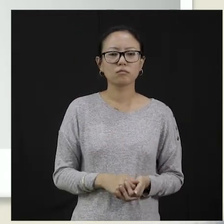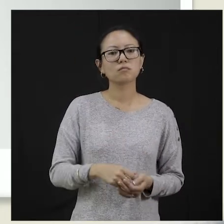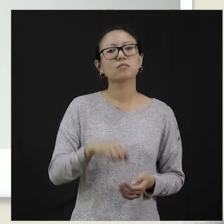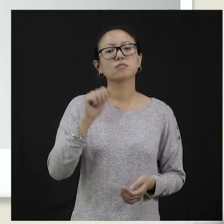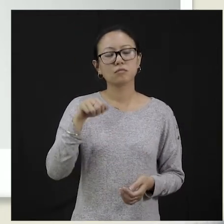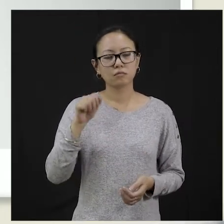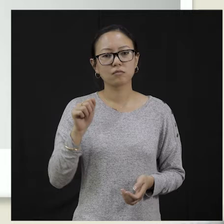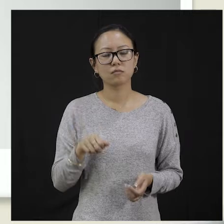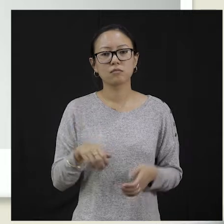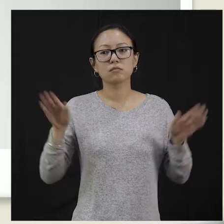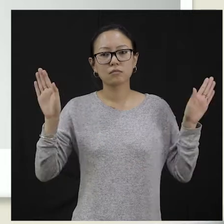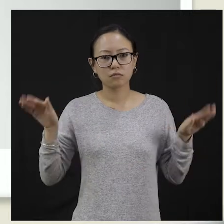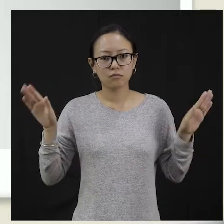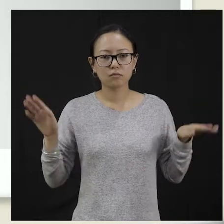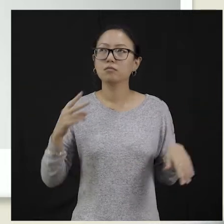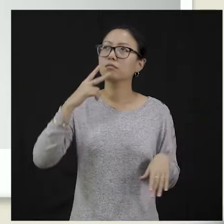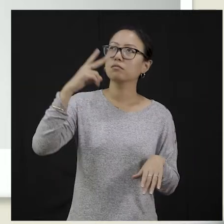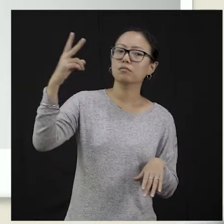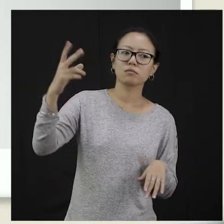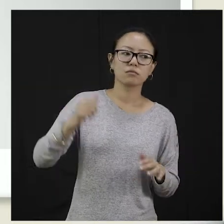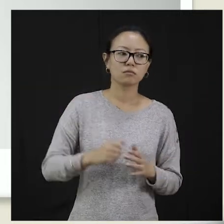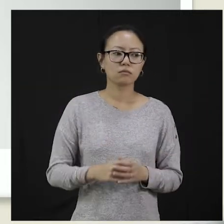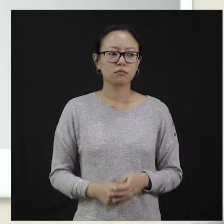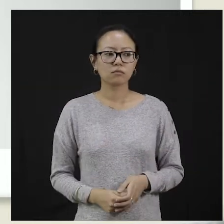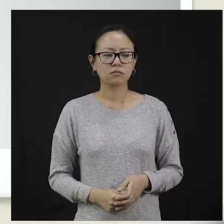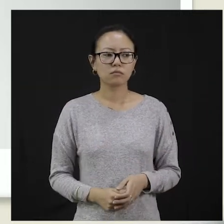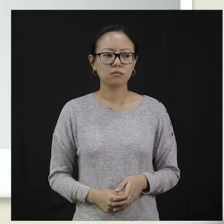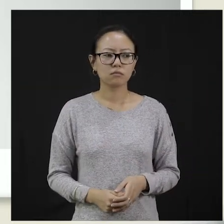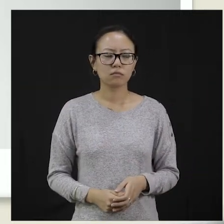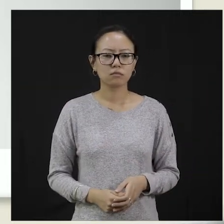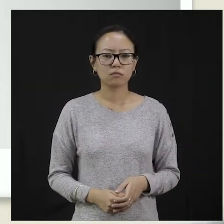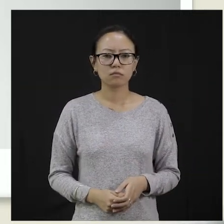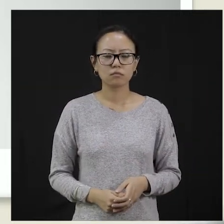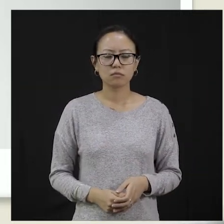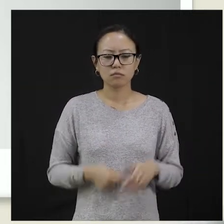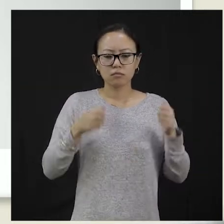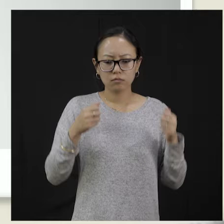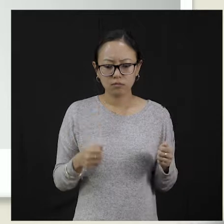birds. Birds, right. Then tell me, what did they see below them?